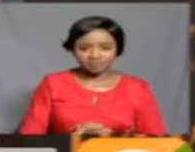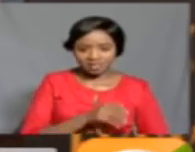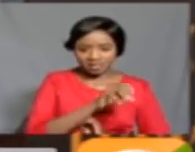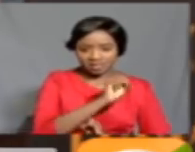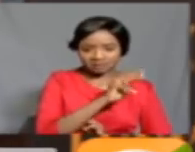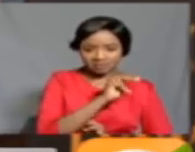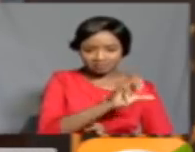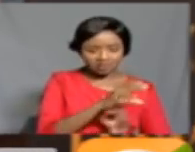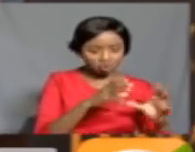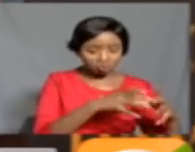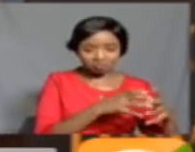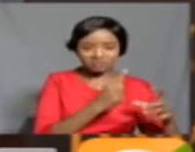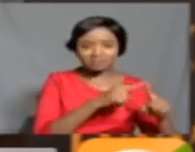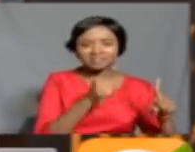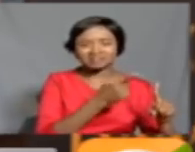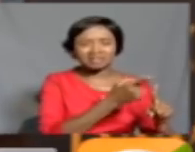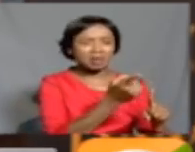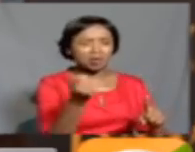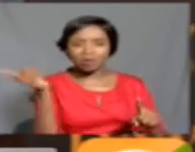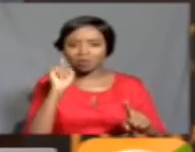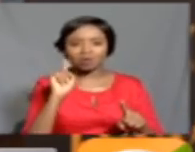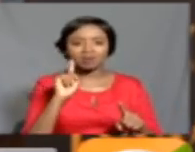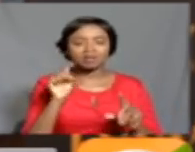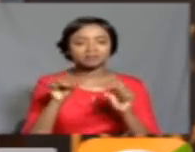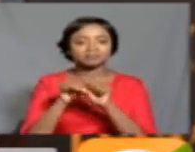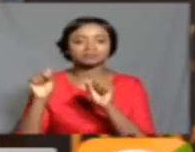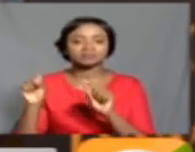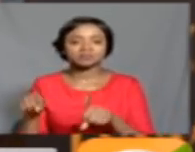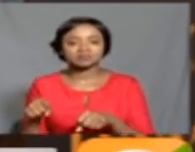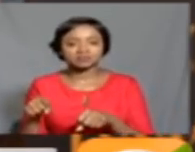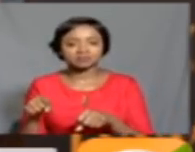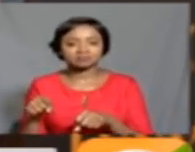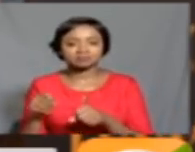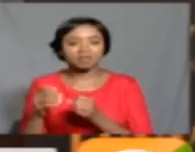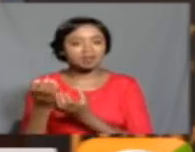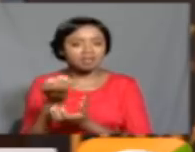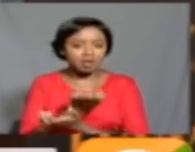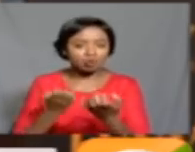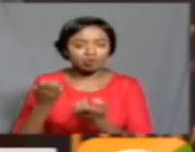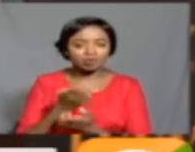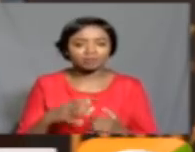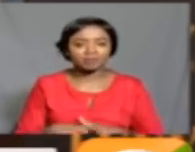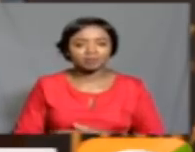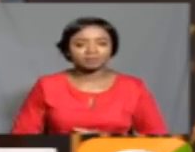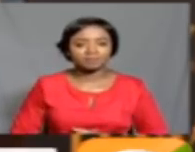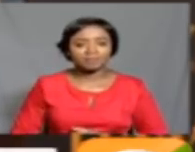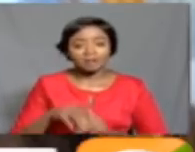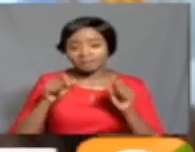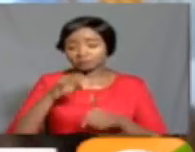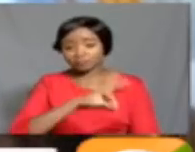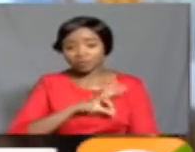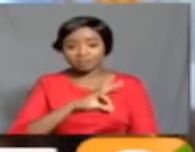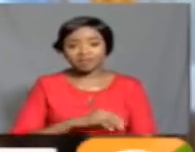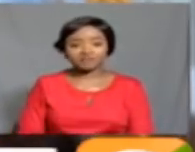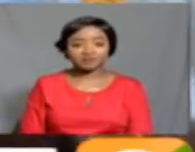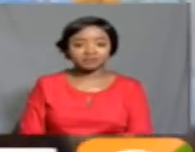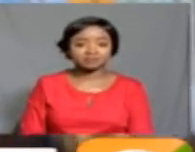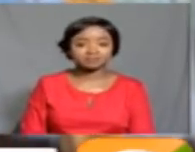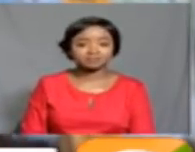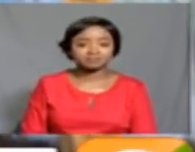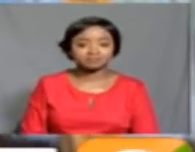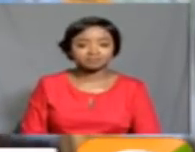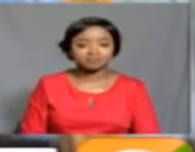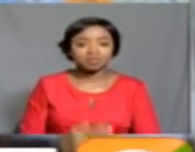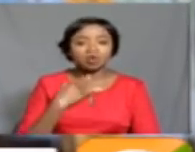community, but the entire ecosystem for the resellers will benefit. We want to give them